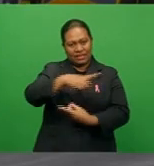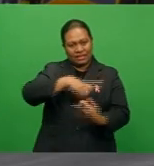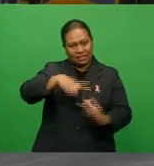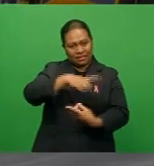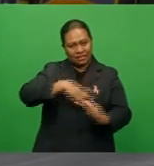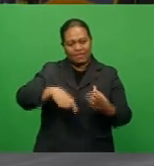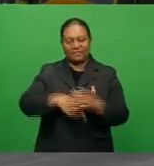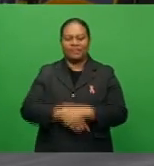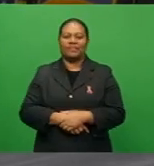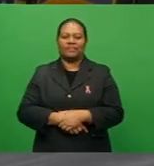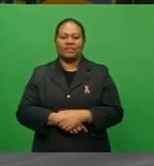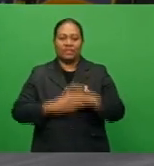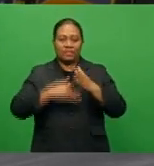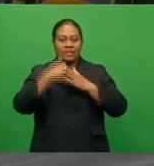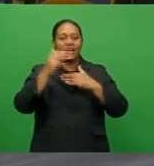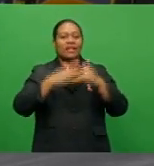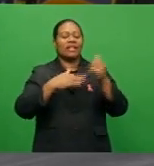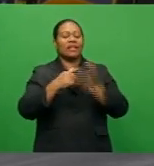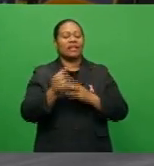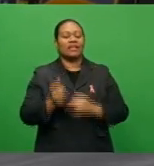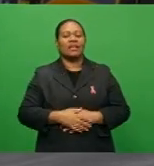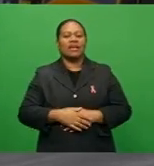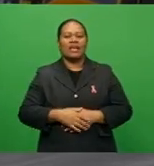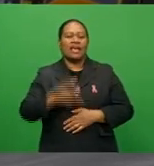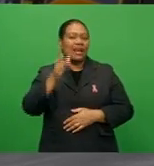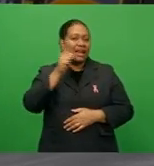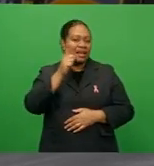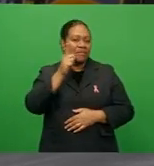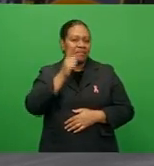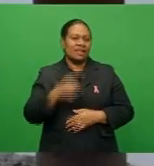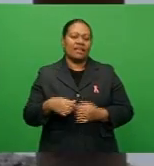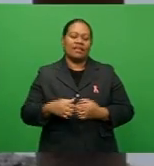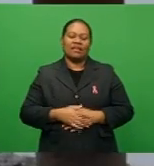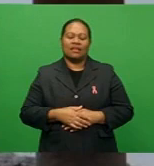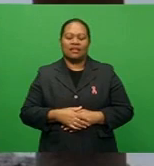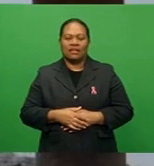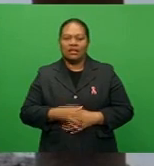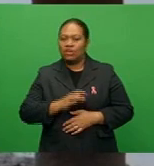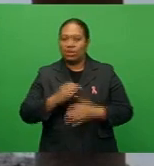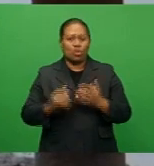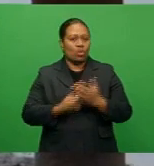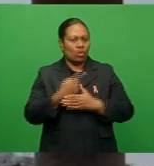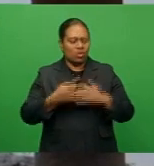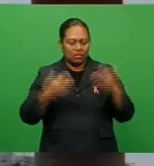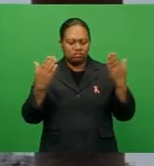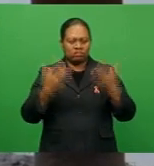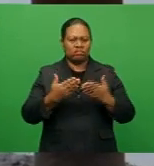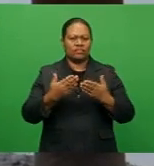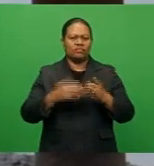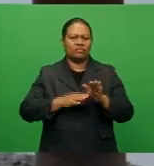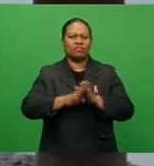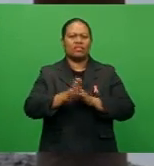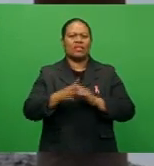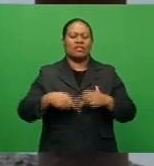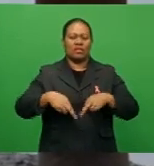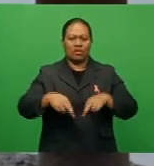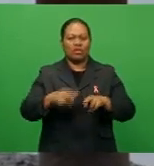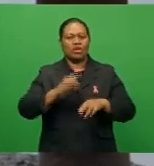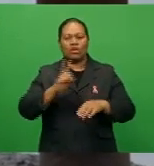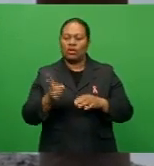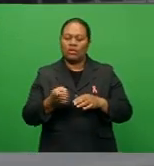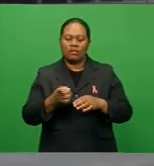hope. The reconstruction of the key link between Lami and the capital city will not only improve movement but also improve the lives of